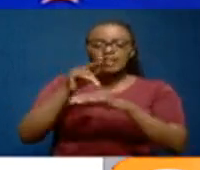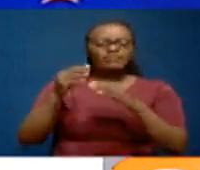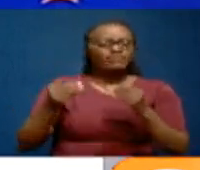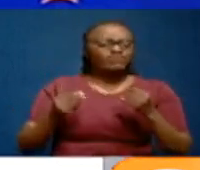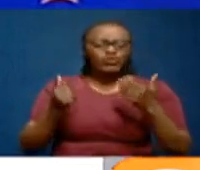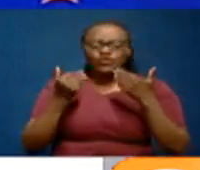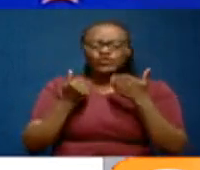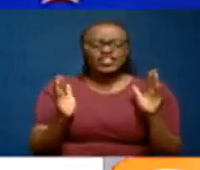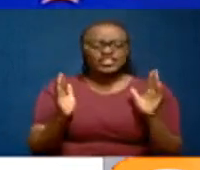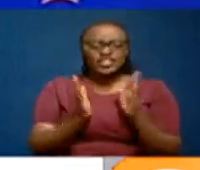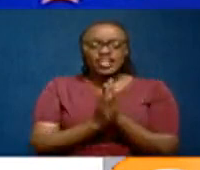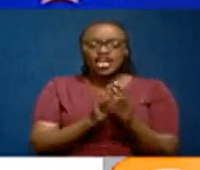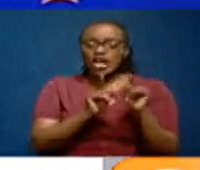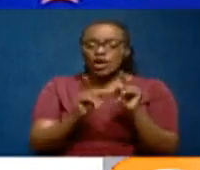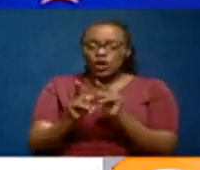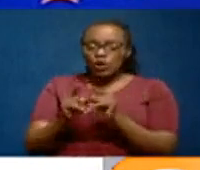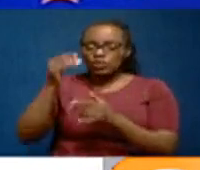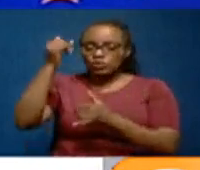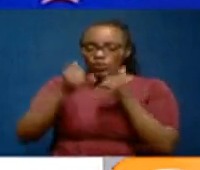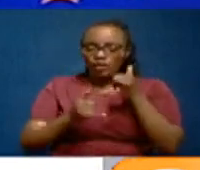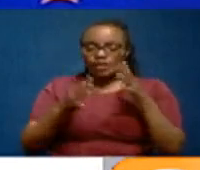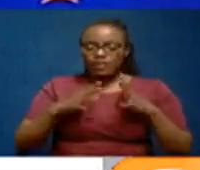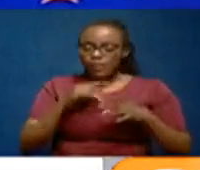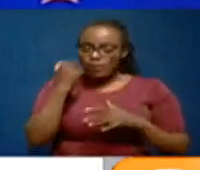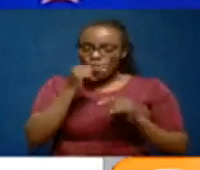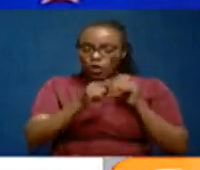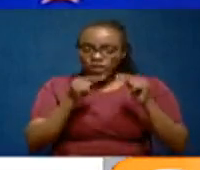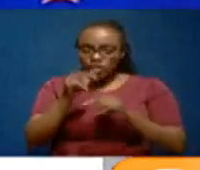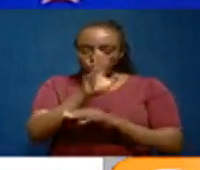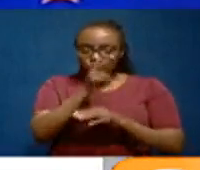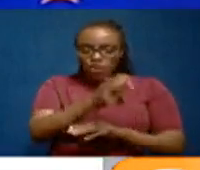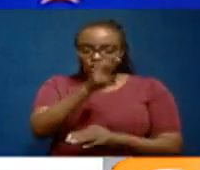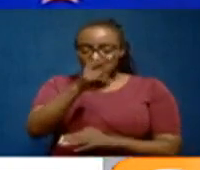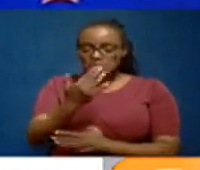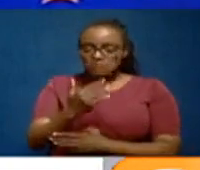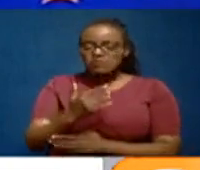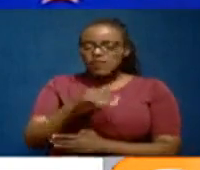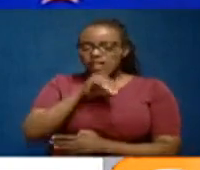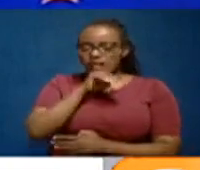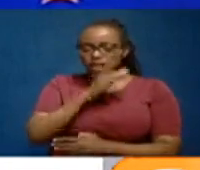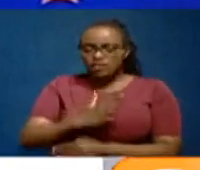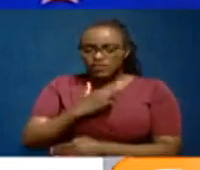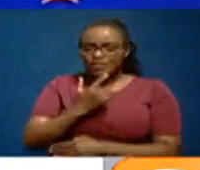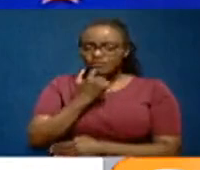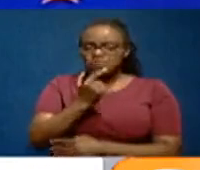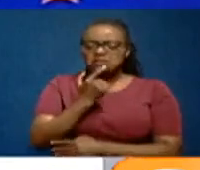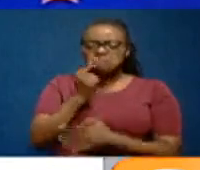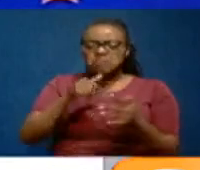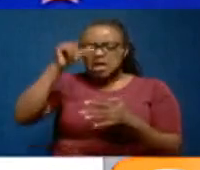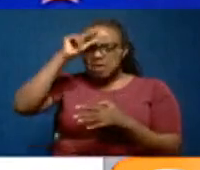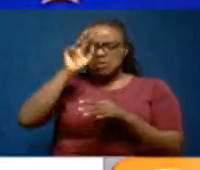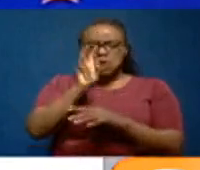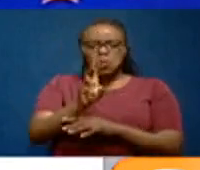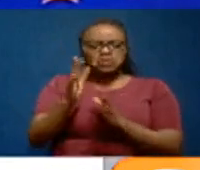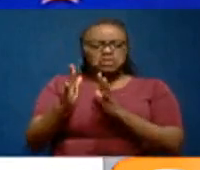for all and bring banditry to an end. Odinga, who toured Turkana County, said his government will not sit back and